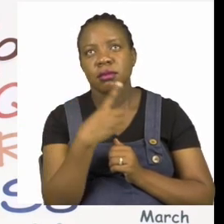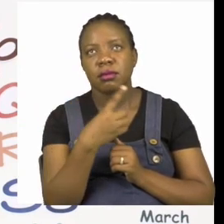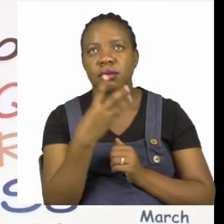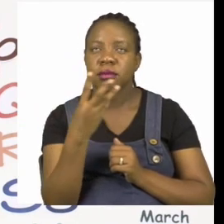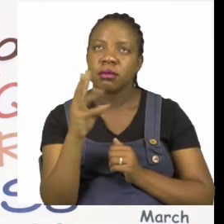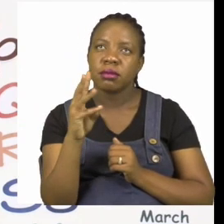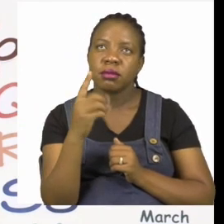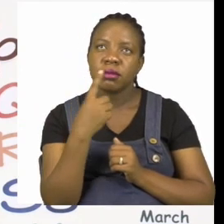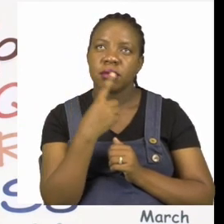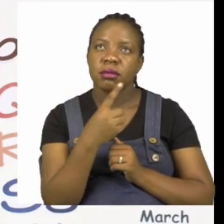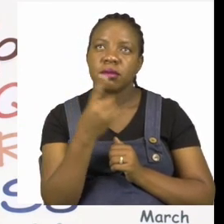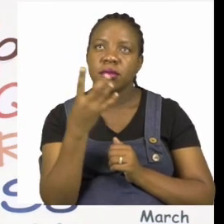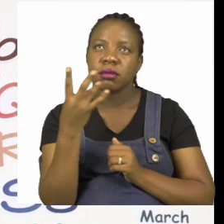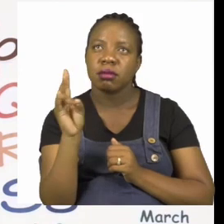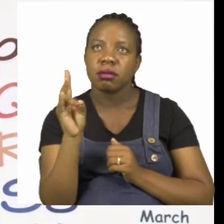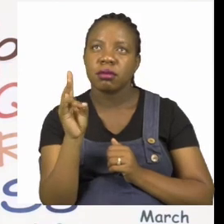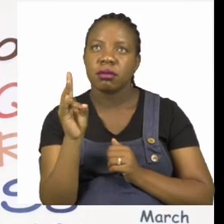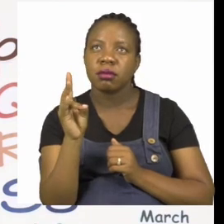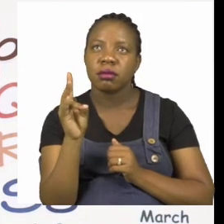15, 16,